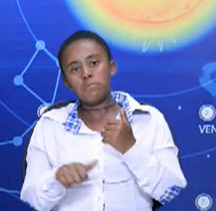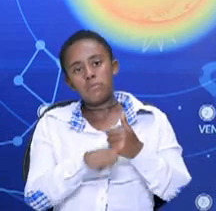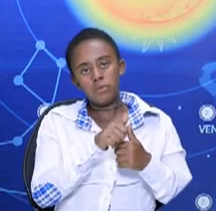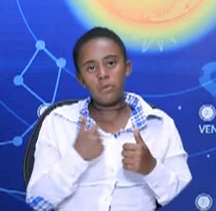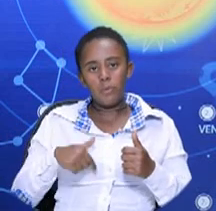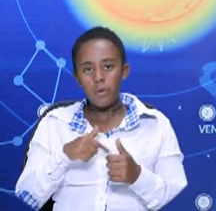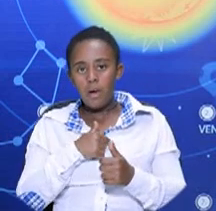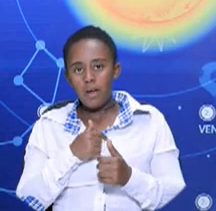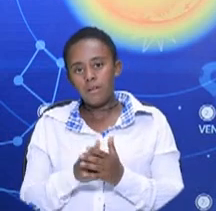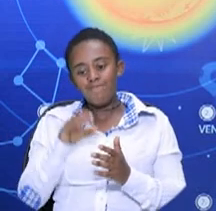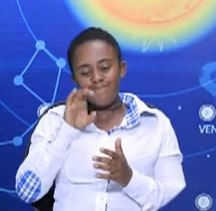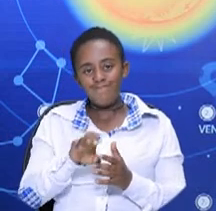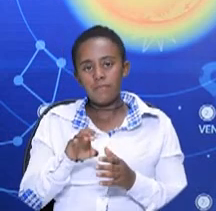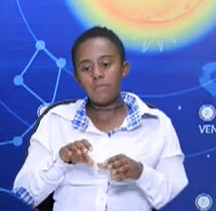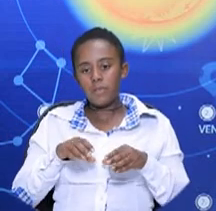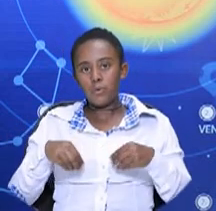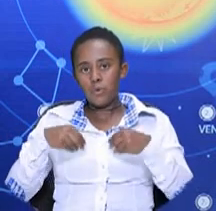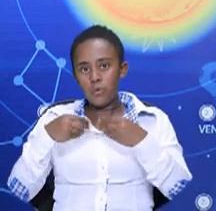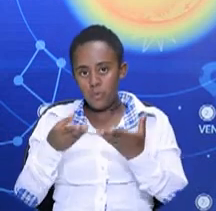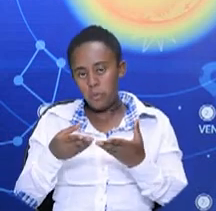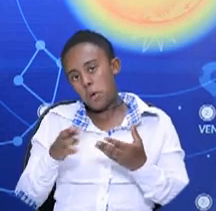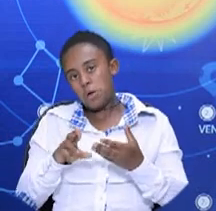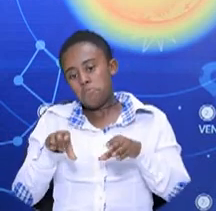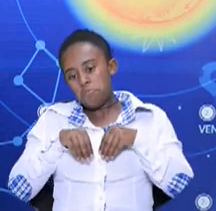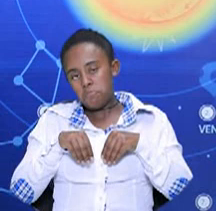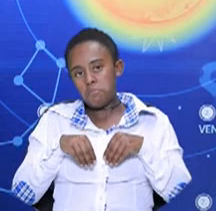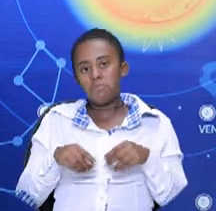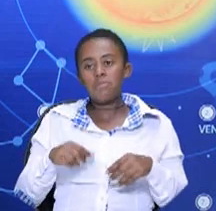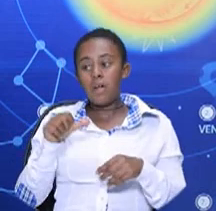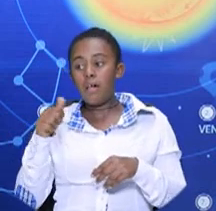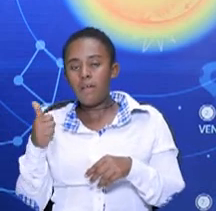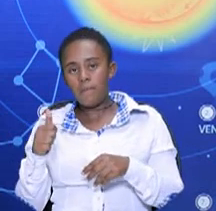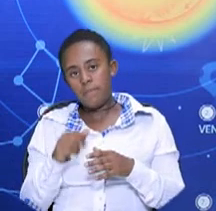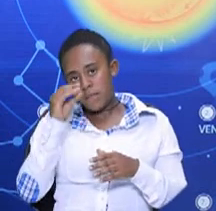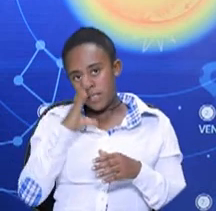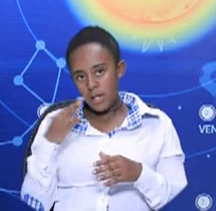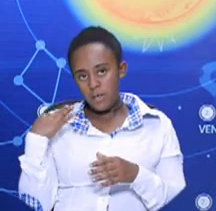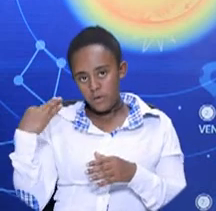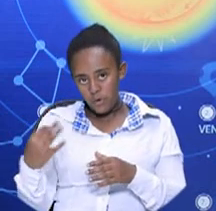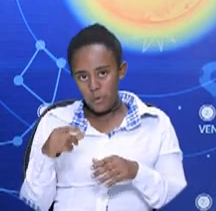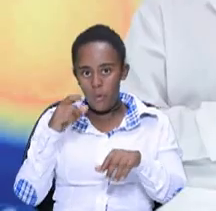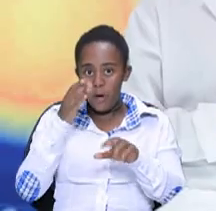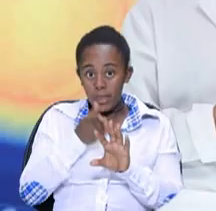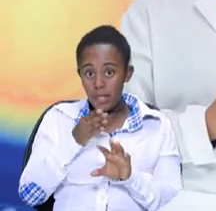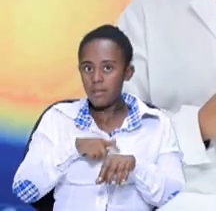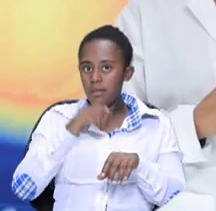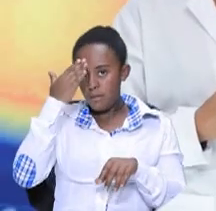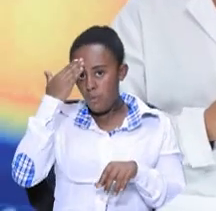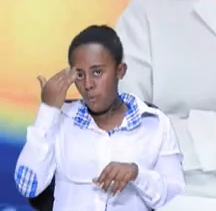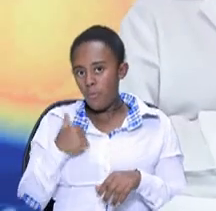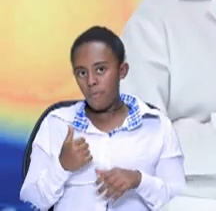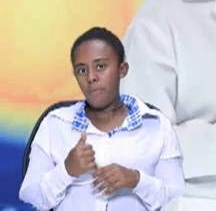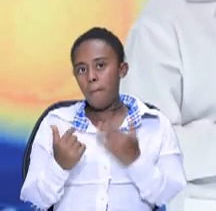we are exposed to donate or to receive blood from other individuals. At that time, knowing